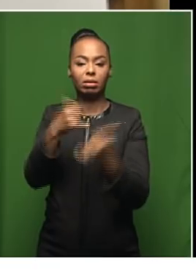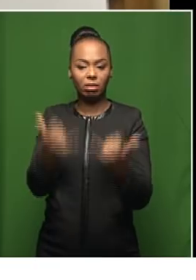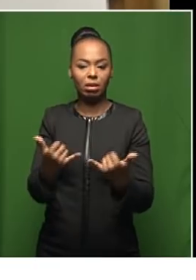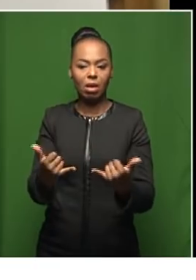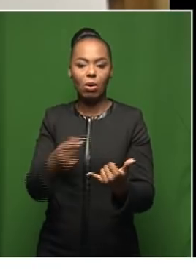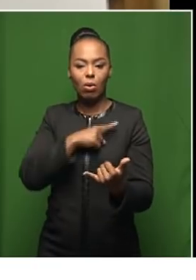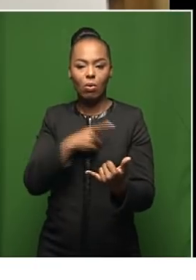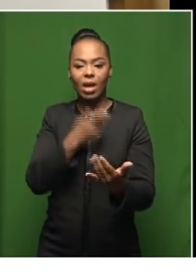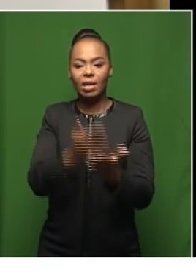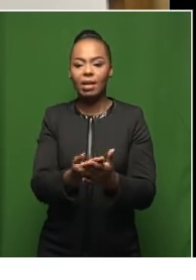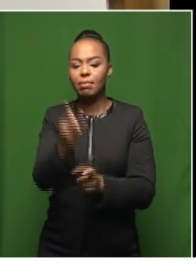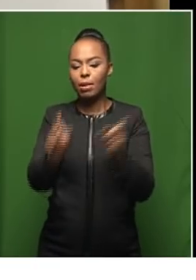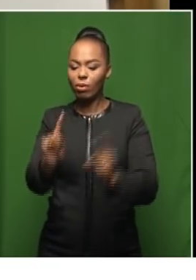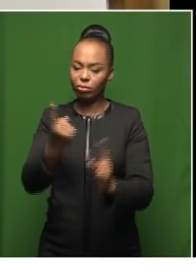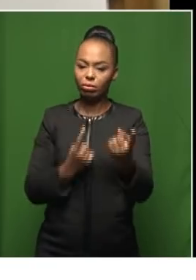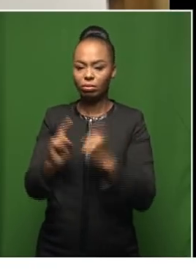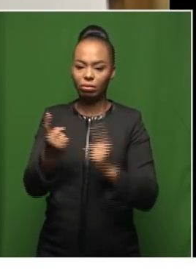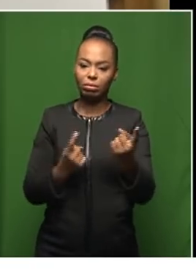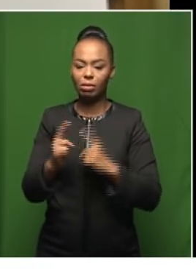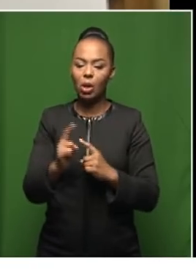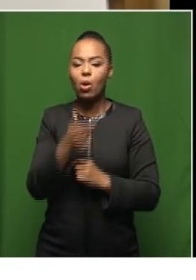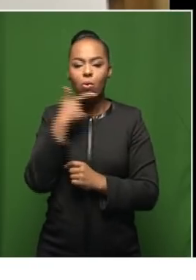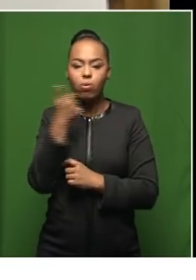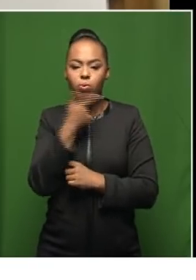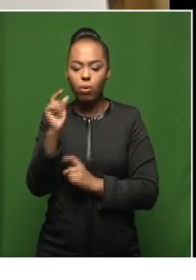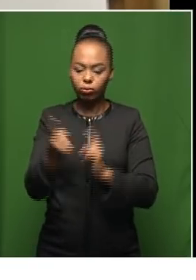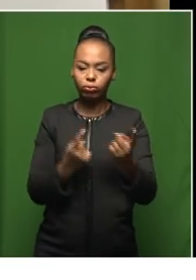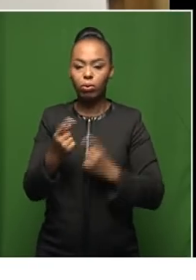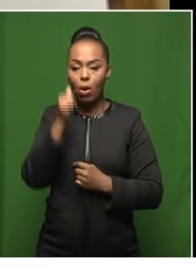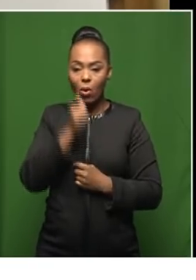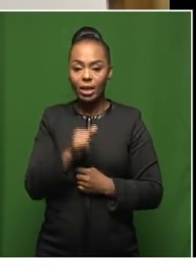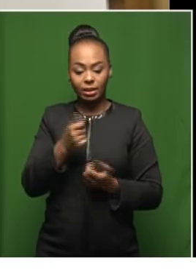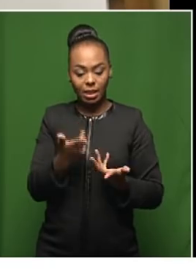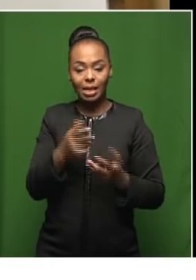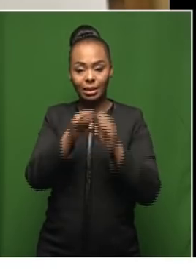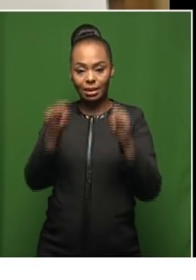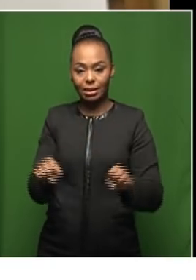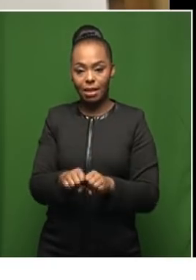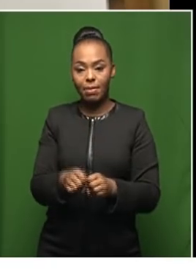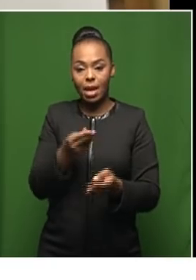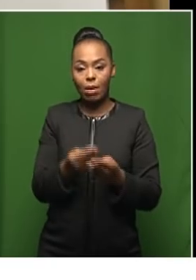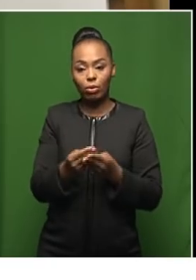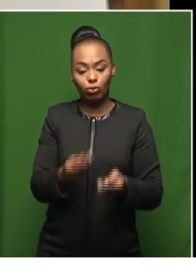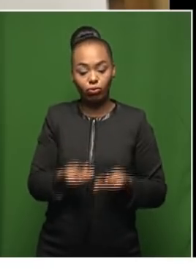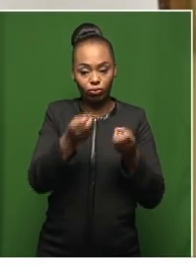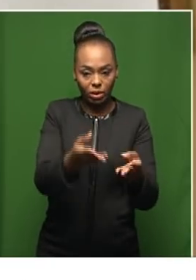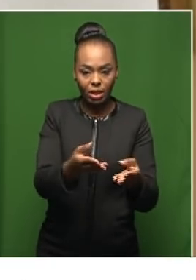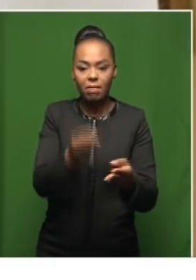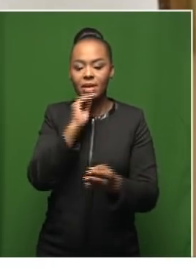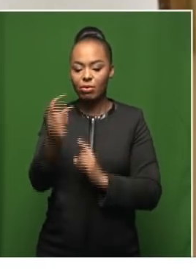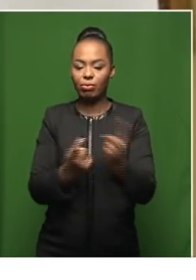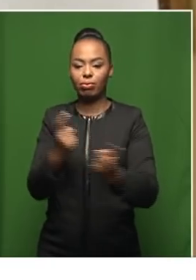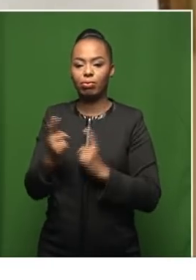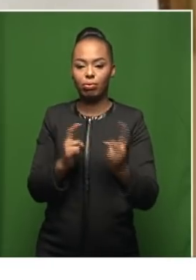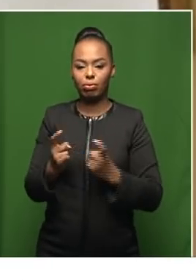to get people to come forward as soon as possible, as soon as the system is able to handle those numbers. Now, Minister, will you